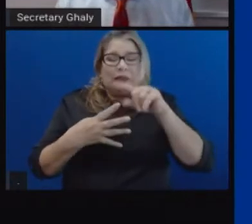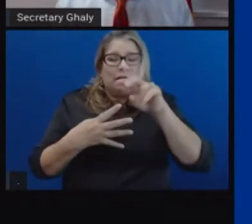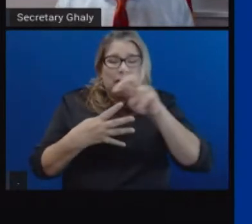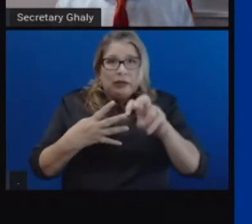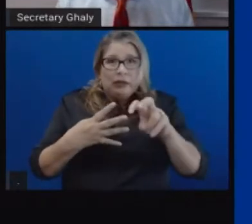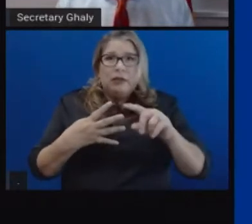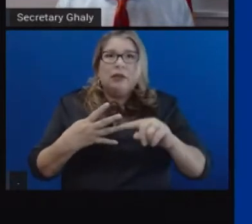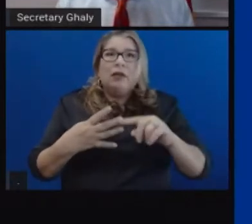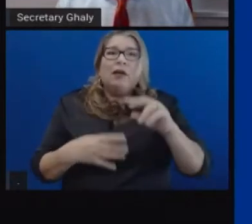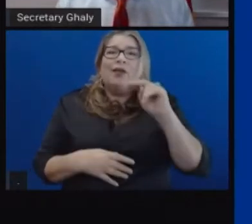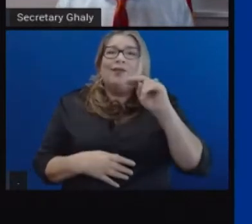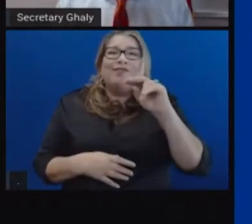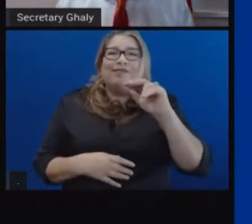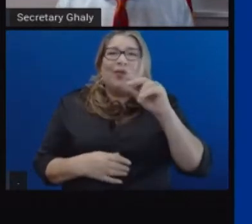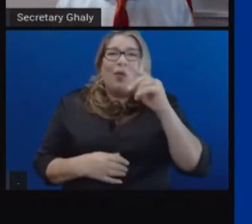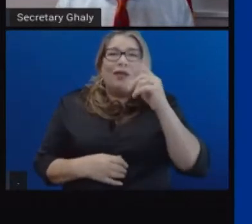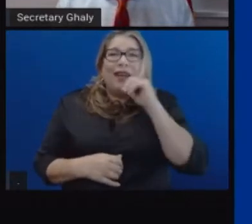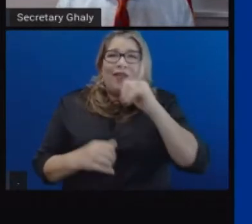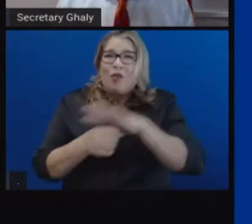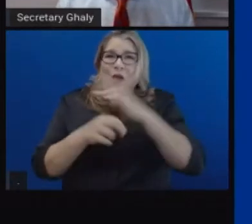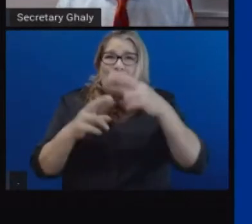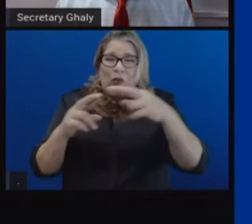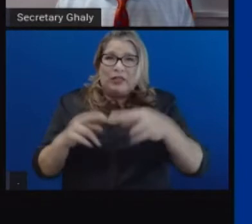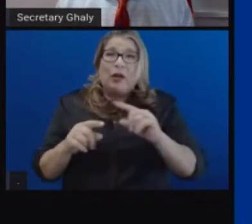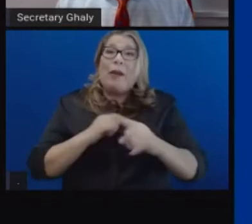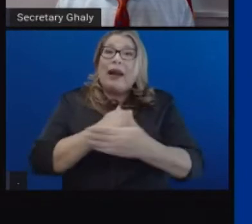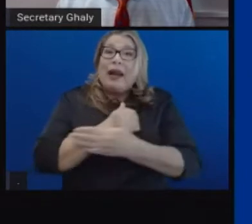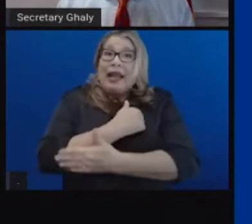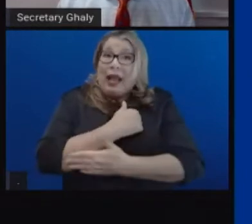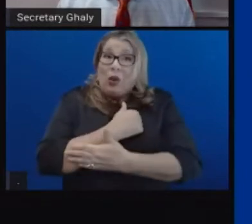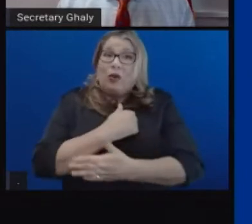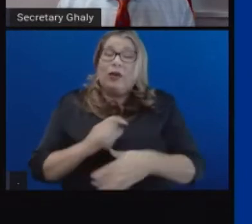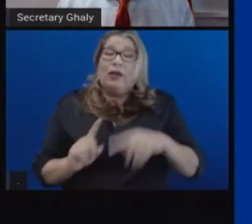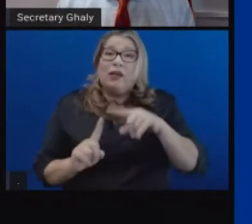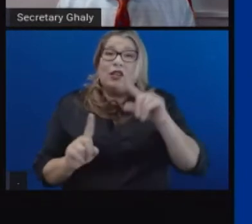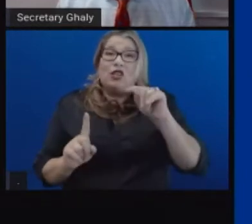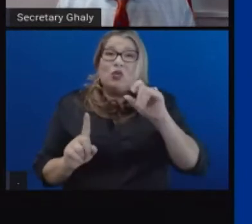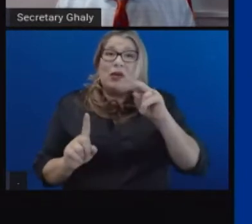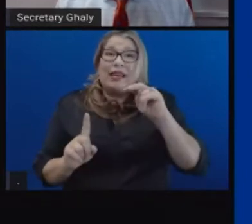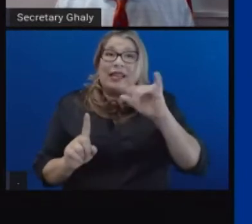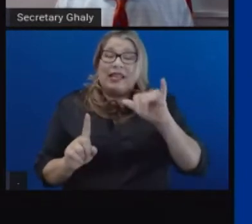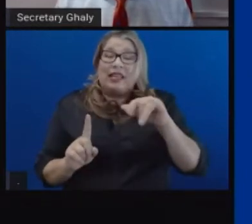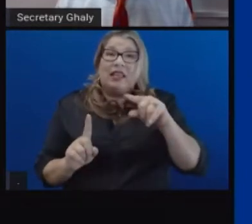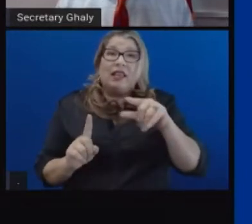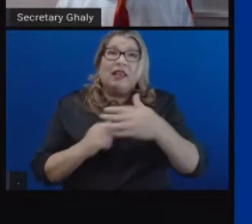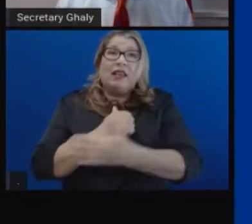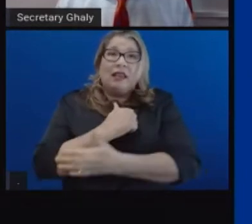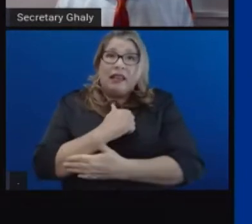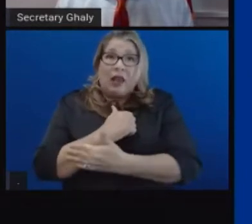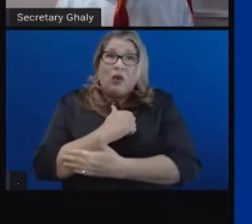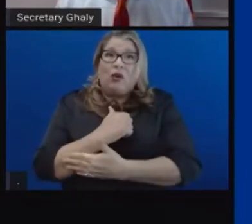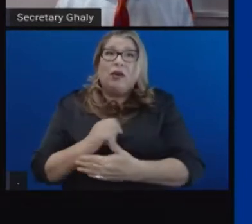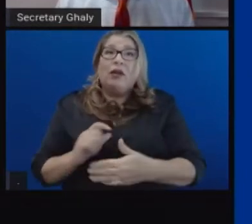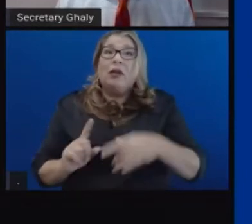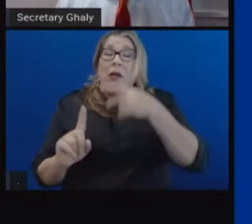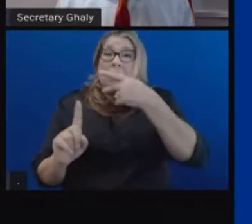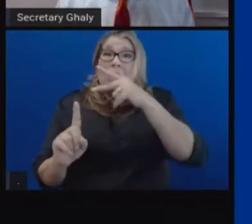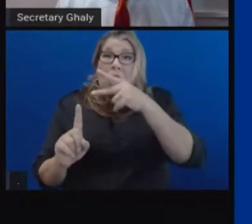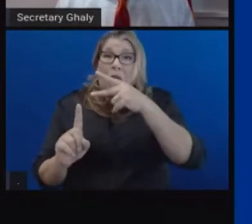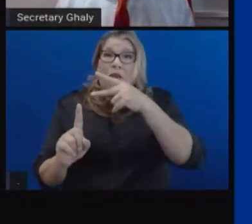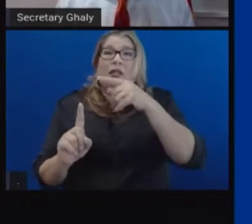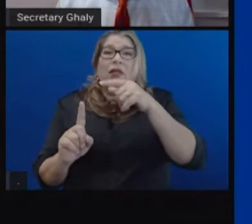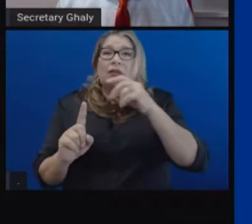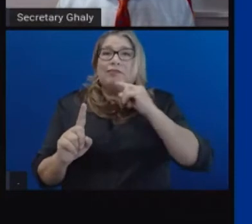also announced a couple of weeks back that Humboldt County moved from purple to red today, given that they're really in